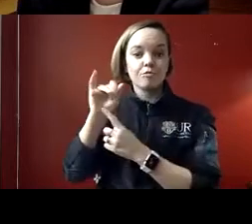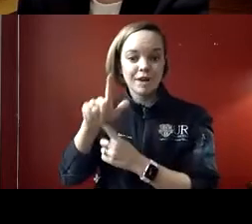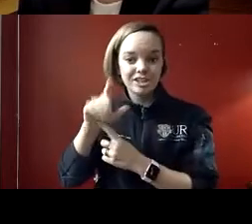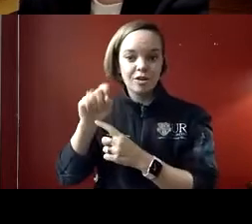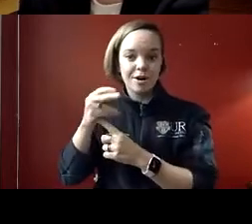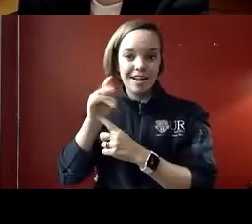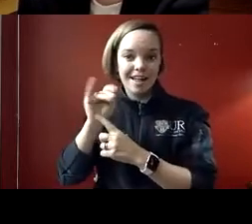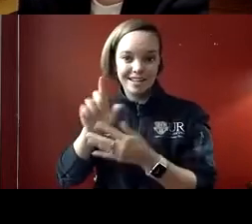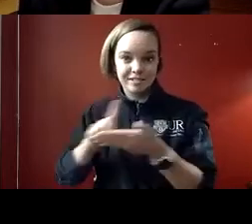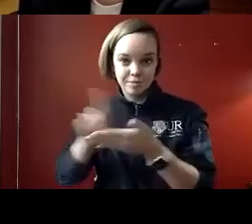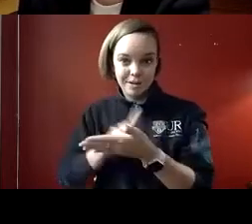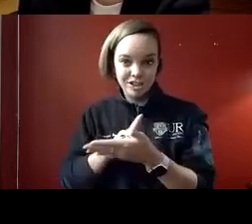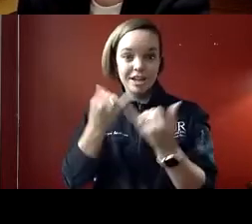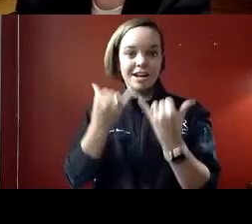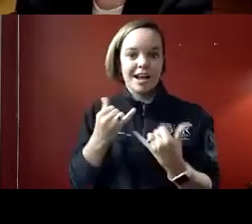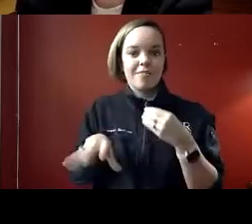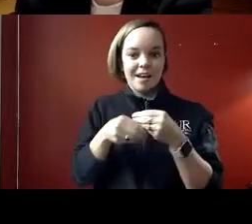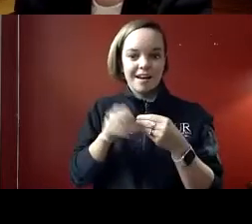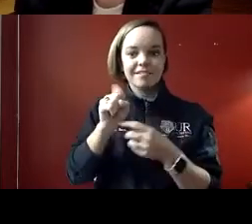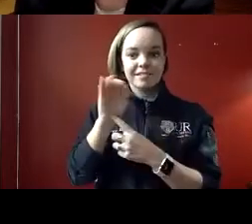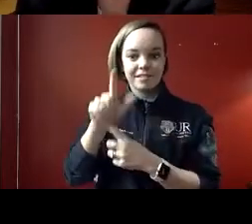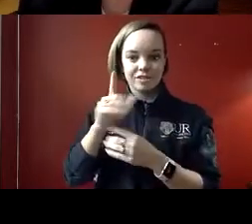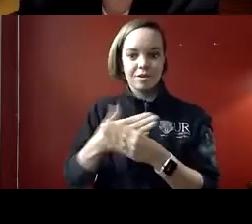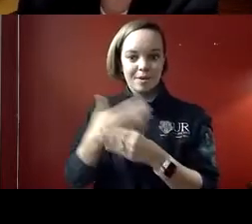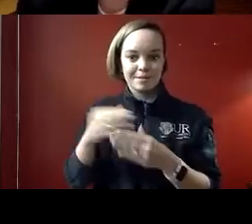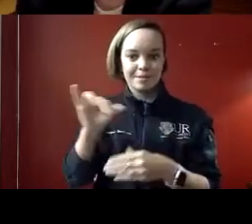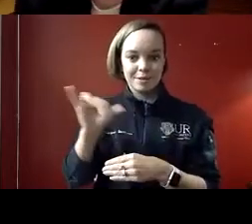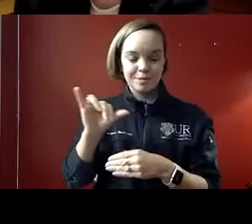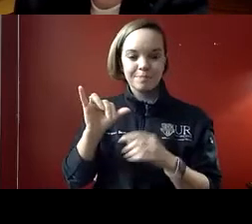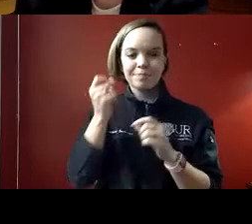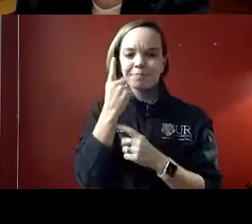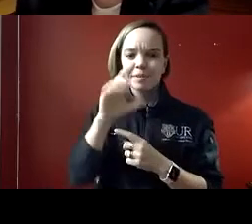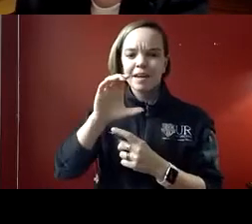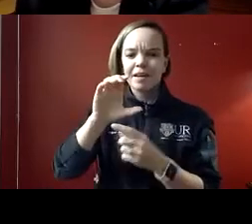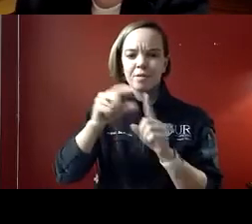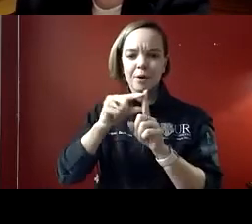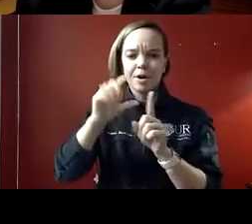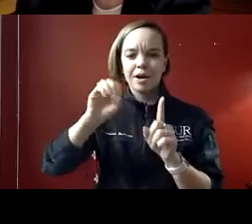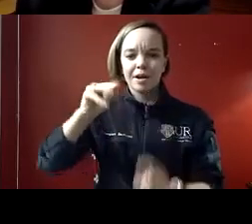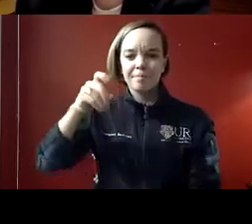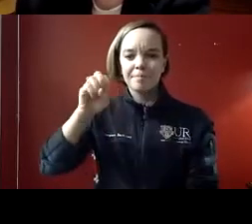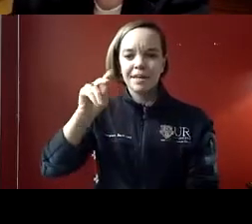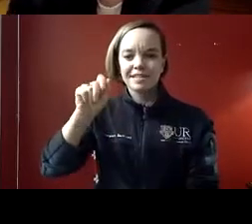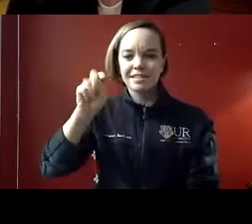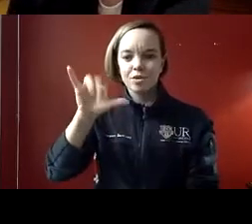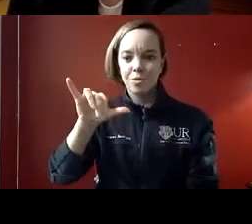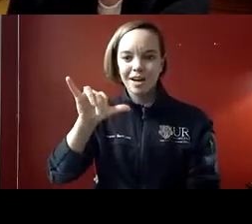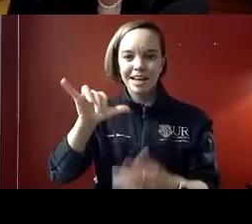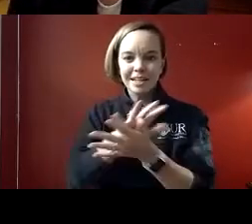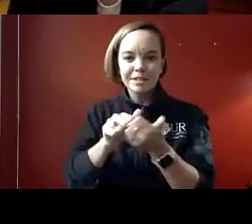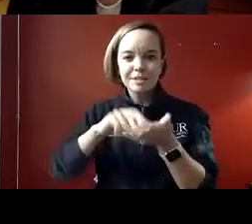extended to sexual harassment. And compensatory damages are for monetary losses. You lost